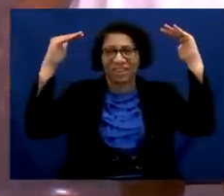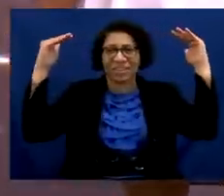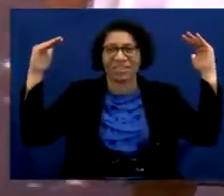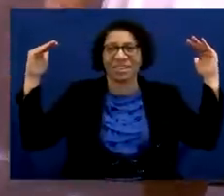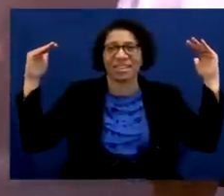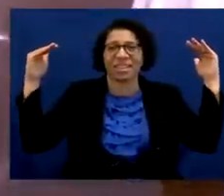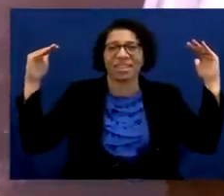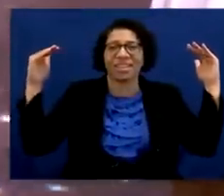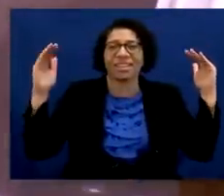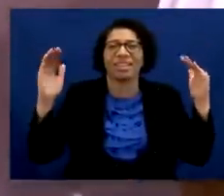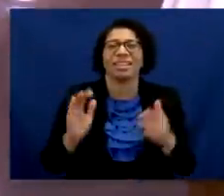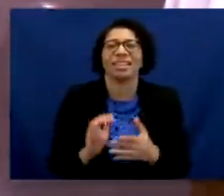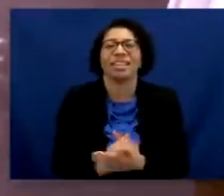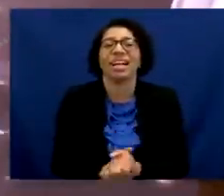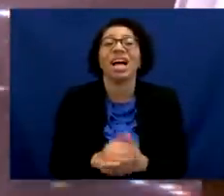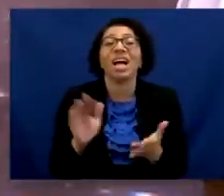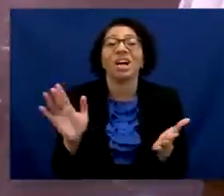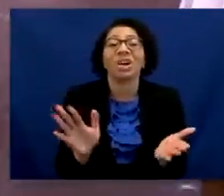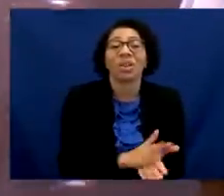heaven. Be